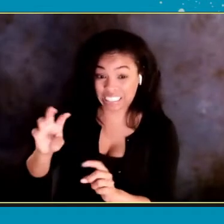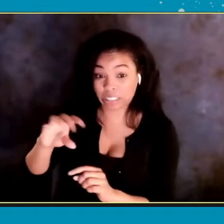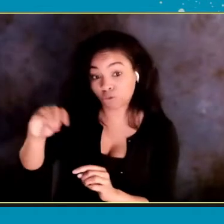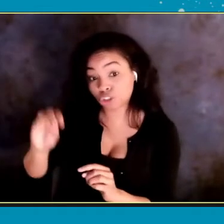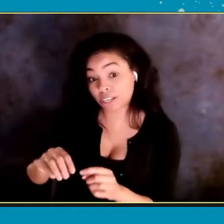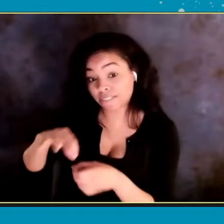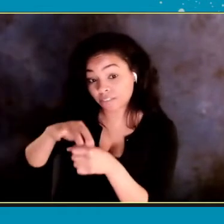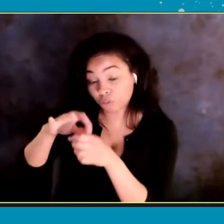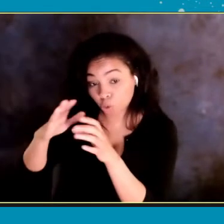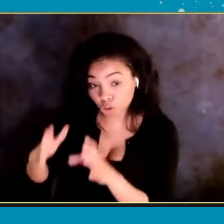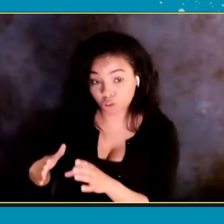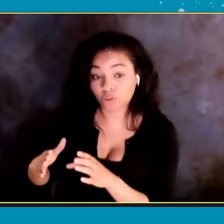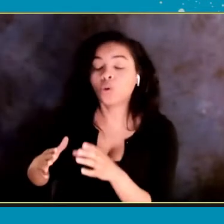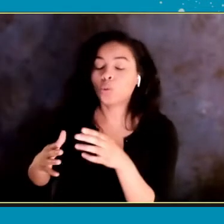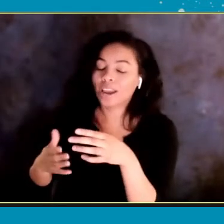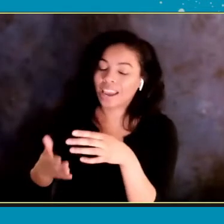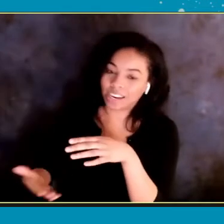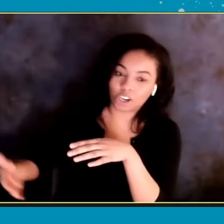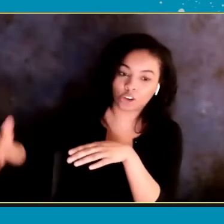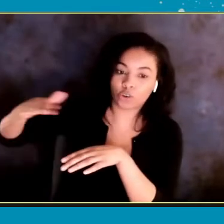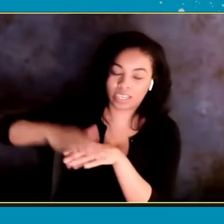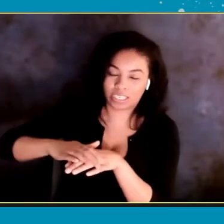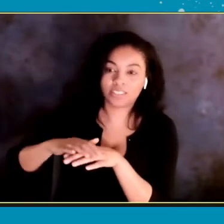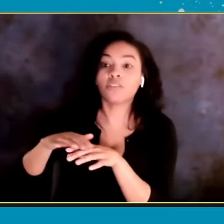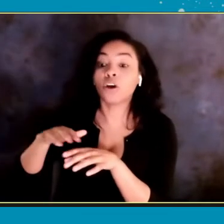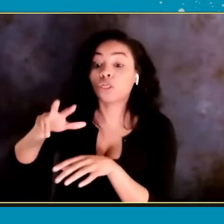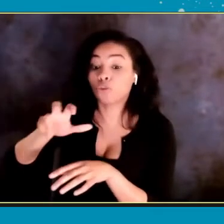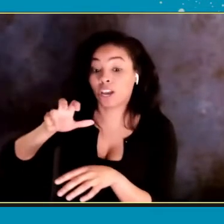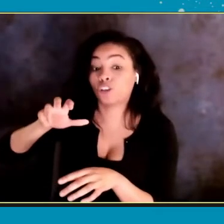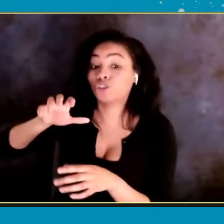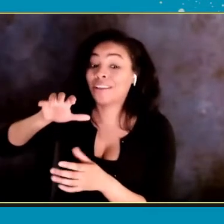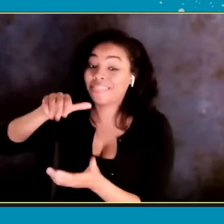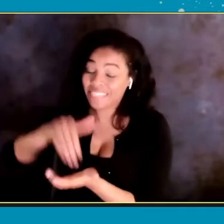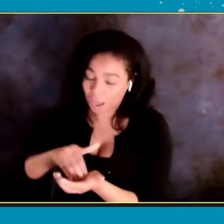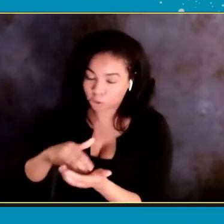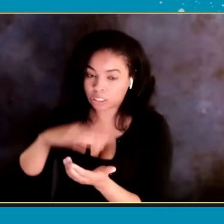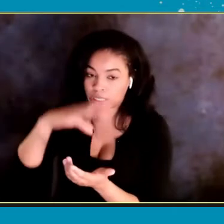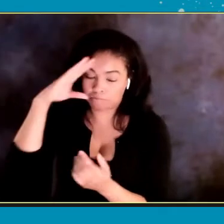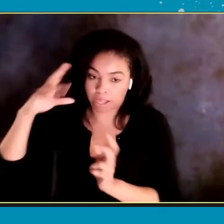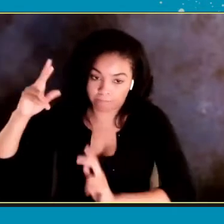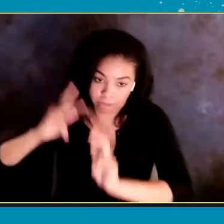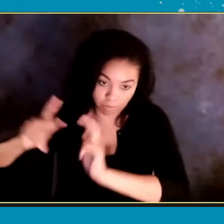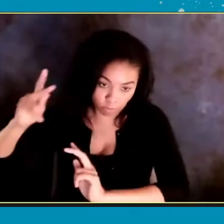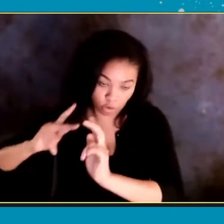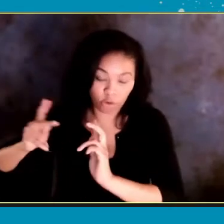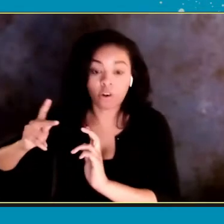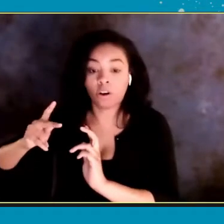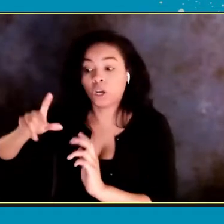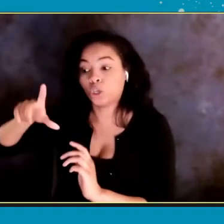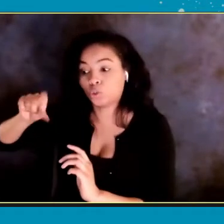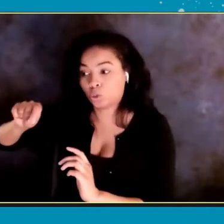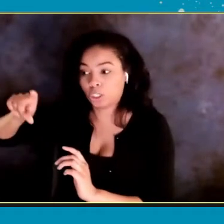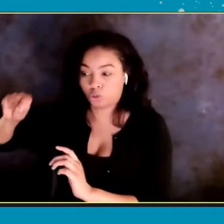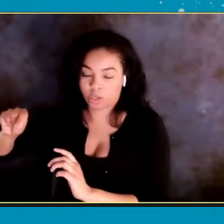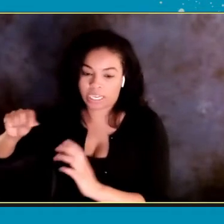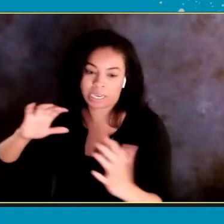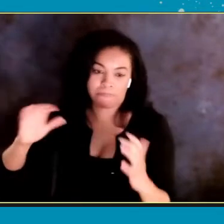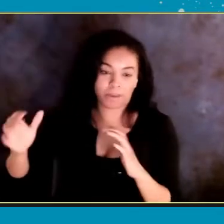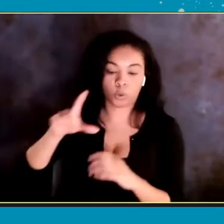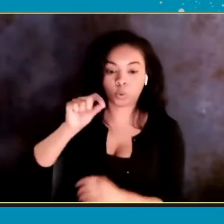we had an increase of 300,000 Black voters in 2020 from the number of Black voters who voted in